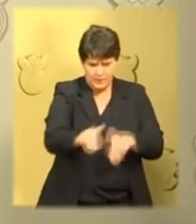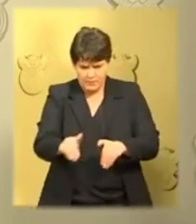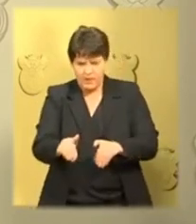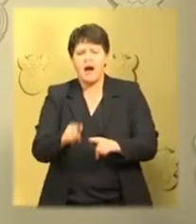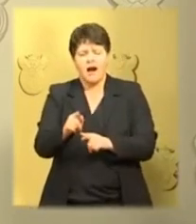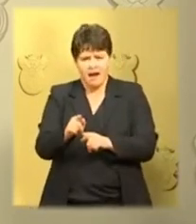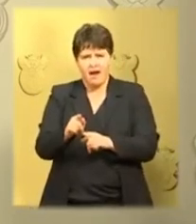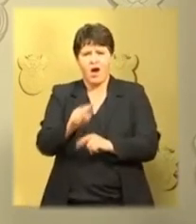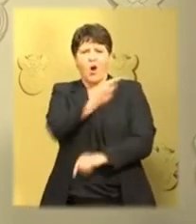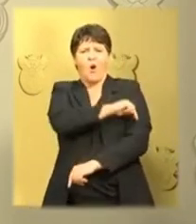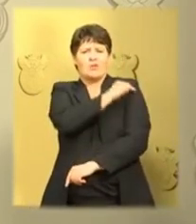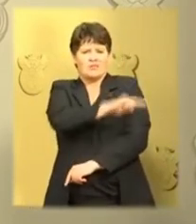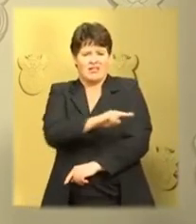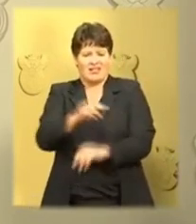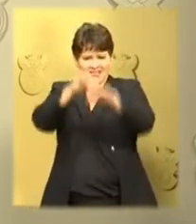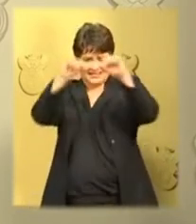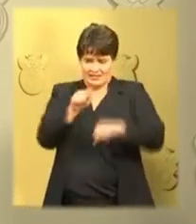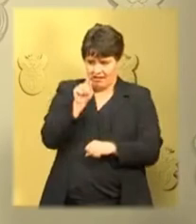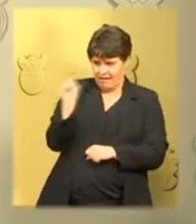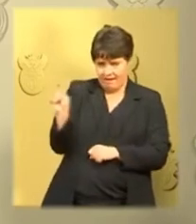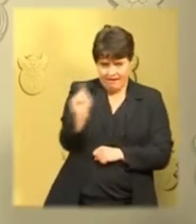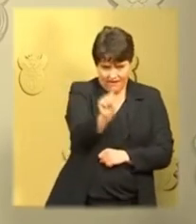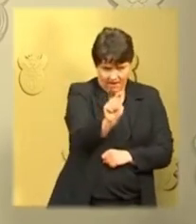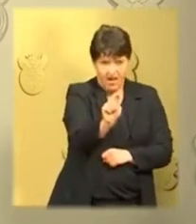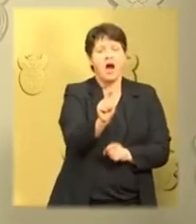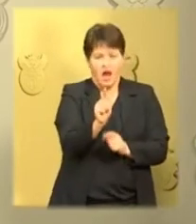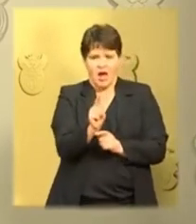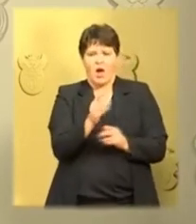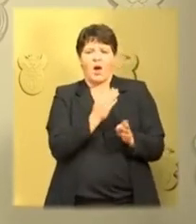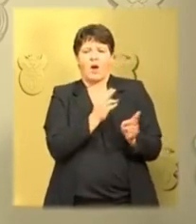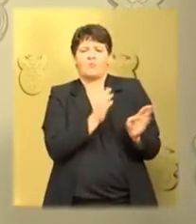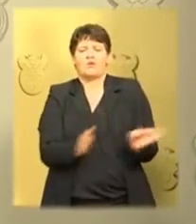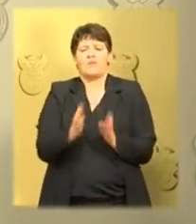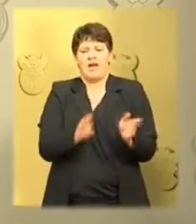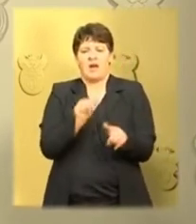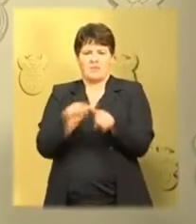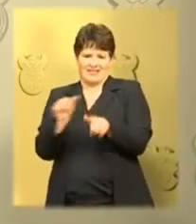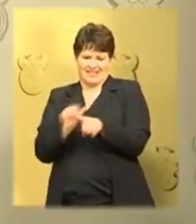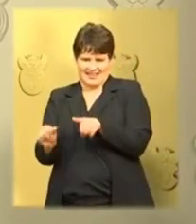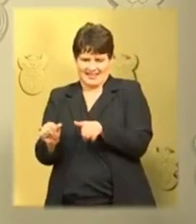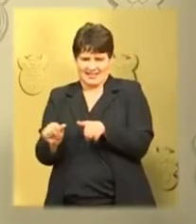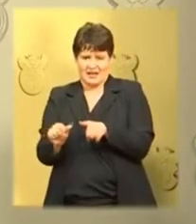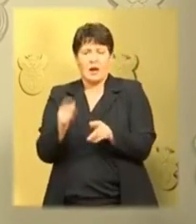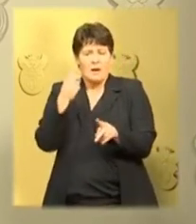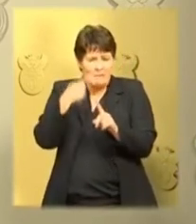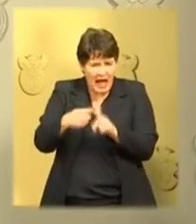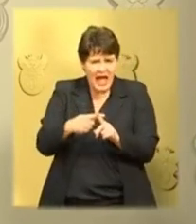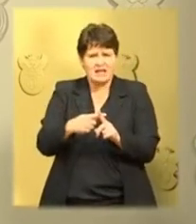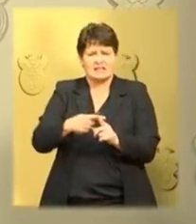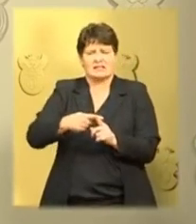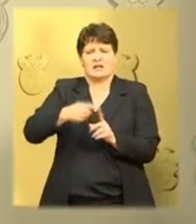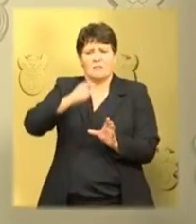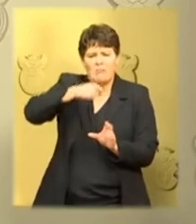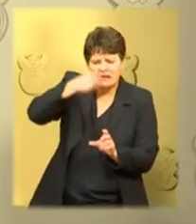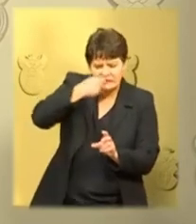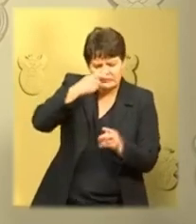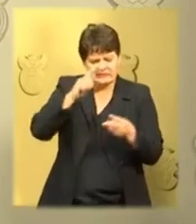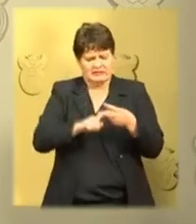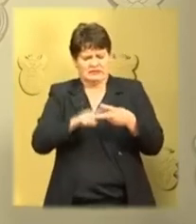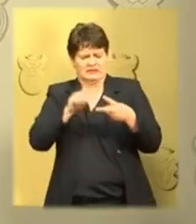and mobilize some of the essential medical supplies that are needed to meet the